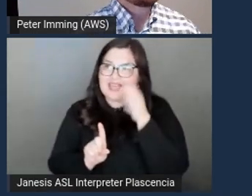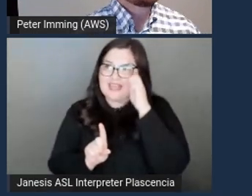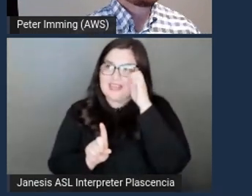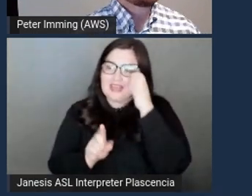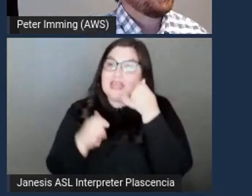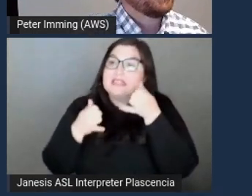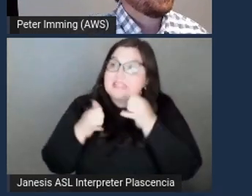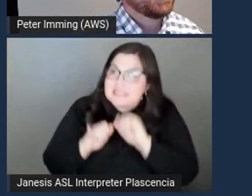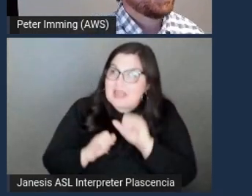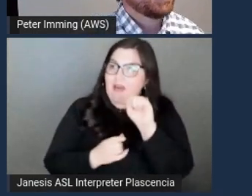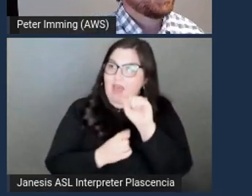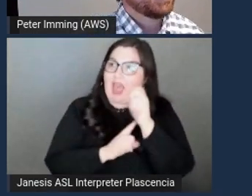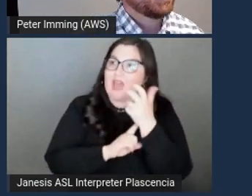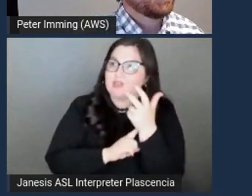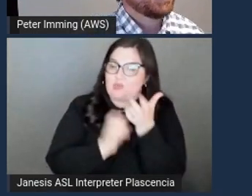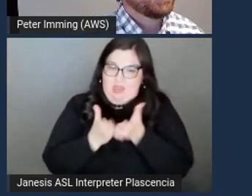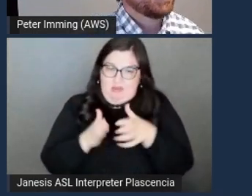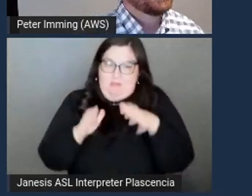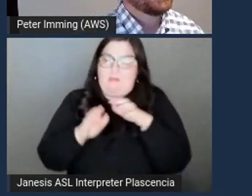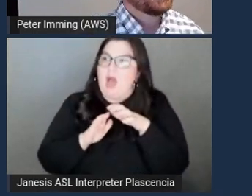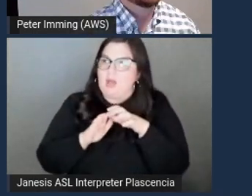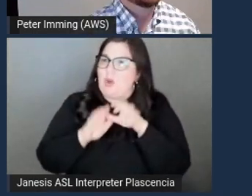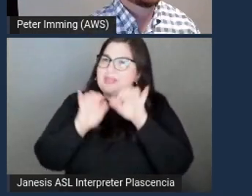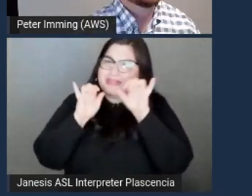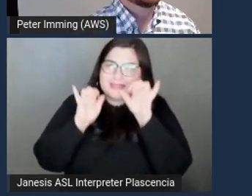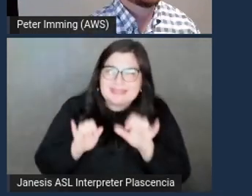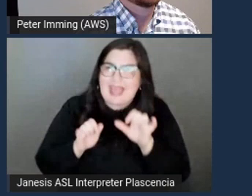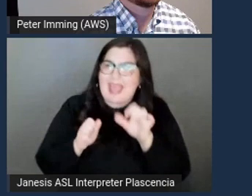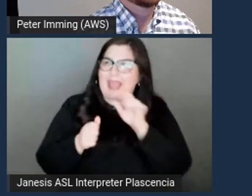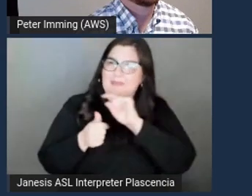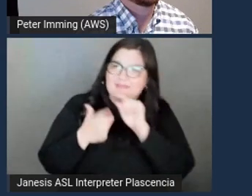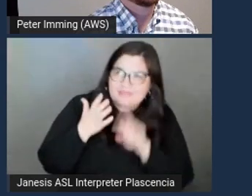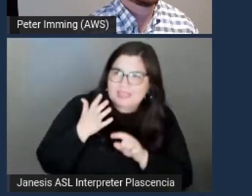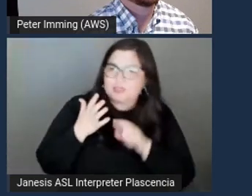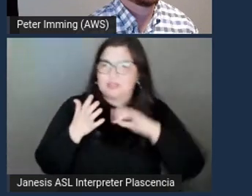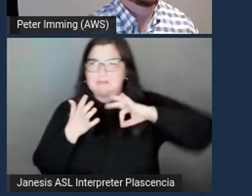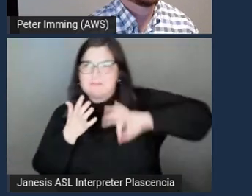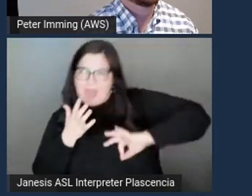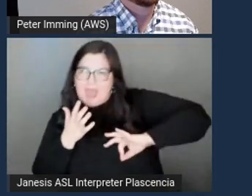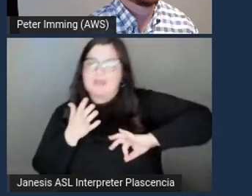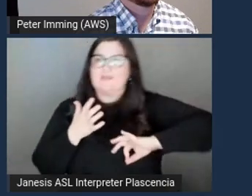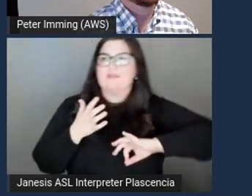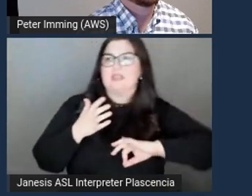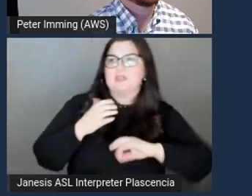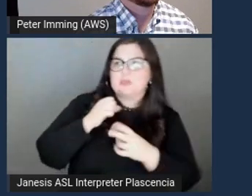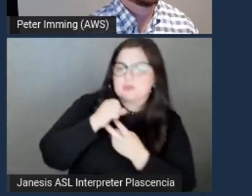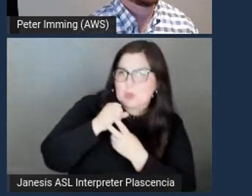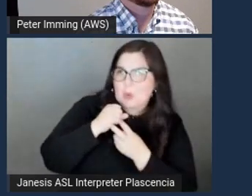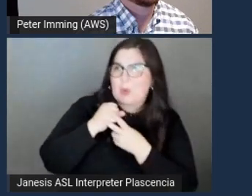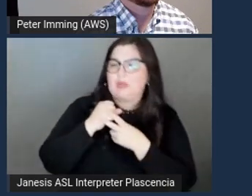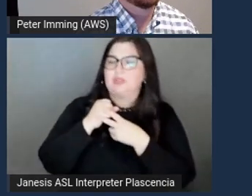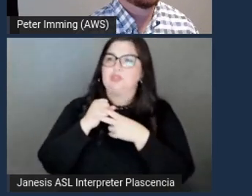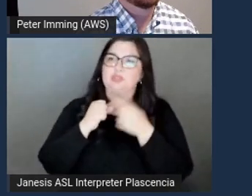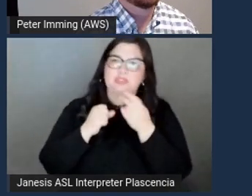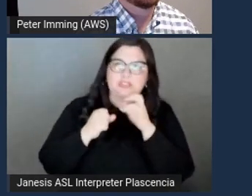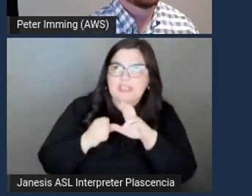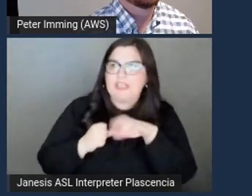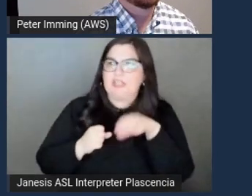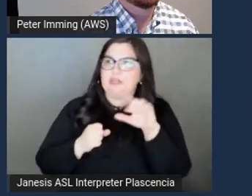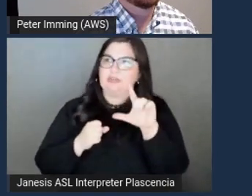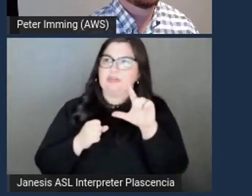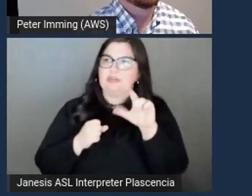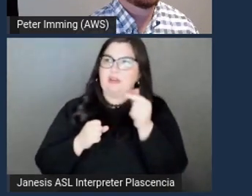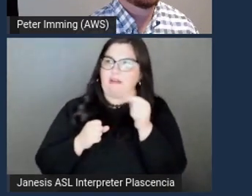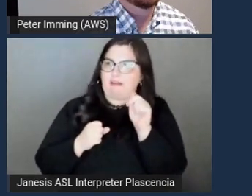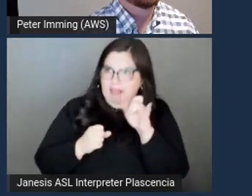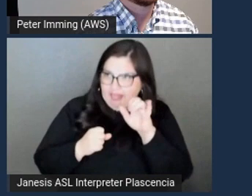bucket underneath. So all the same Yeah. features and benefits, storage tiers, Glacier, Deep Glacier, all of this is part of this, even though